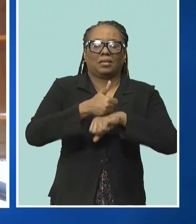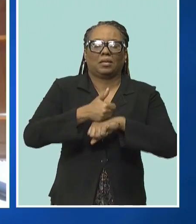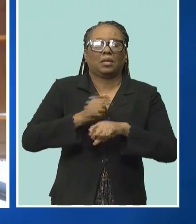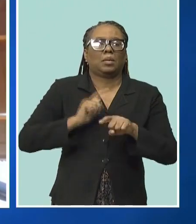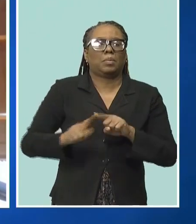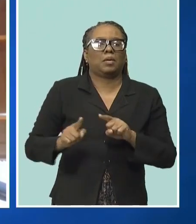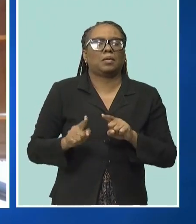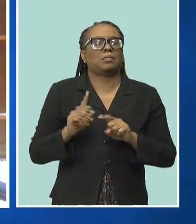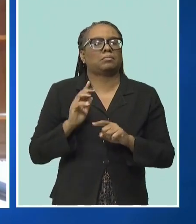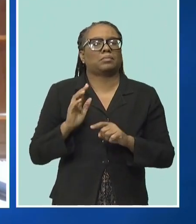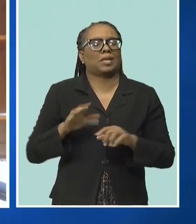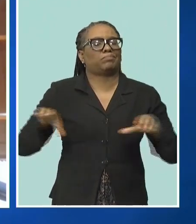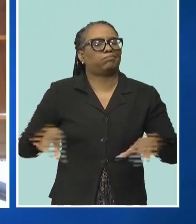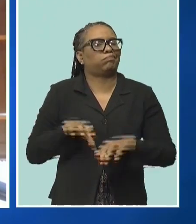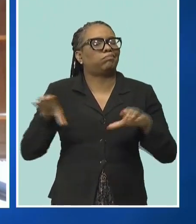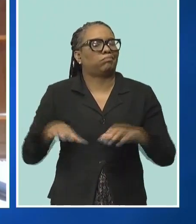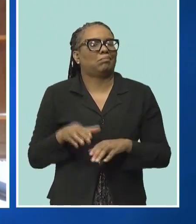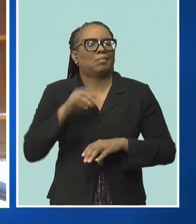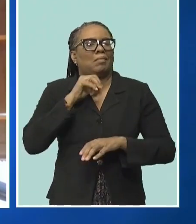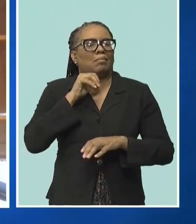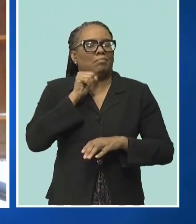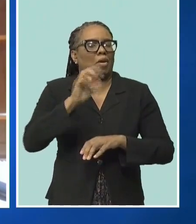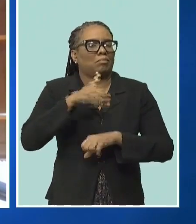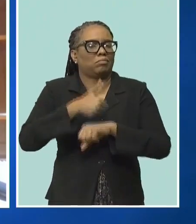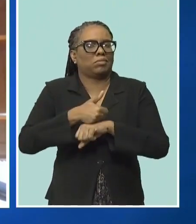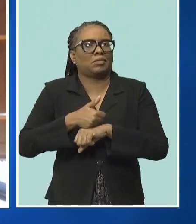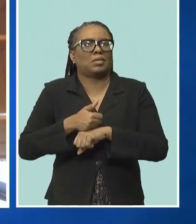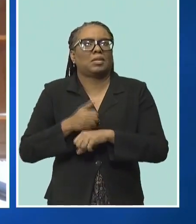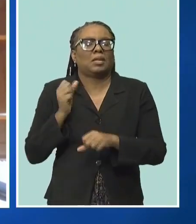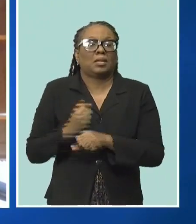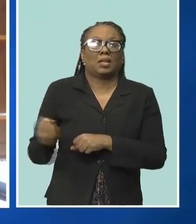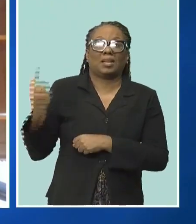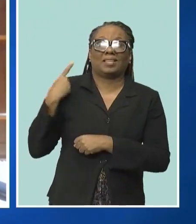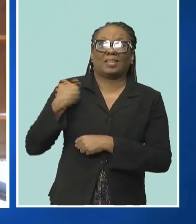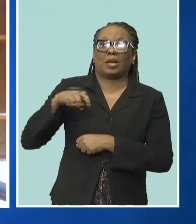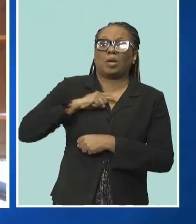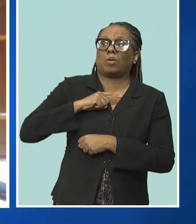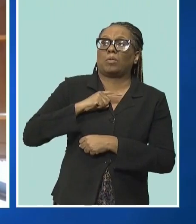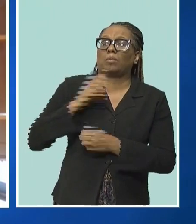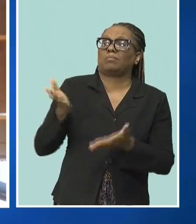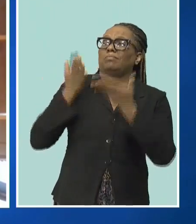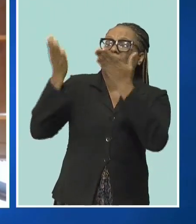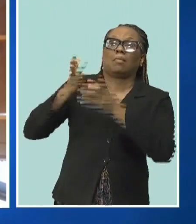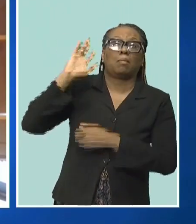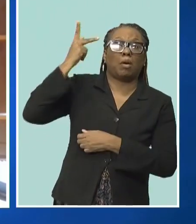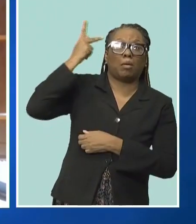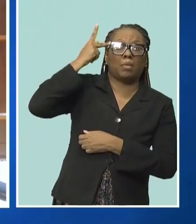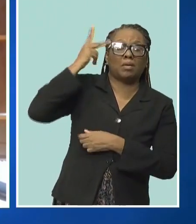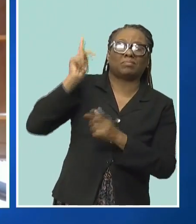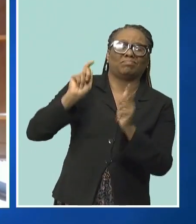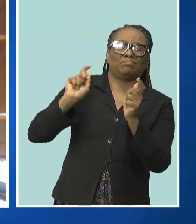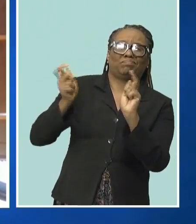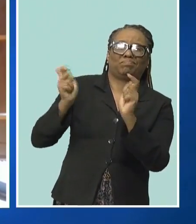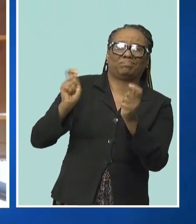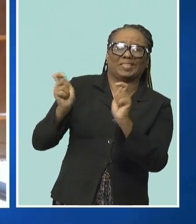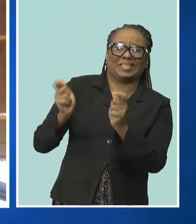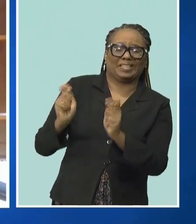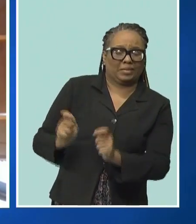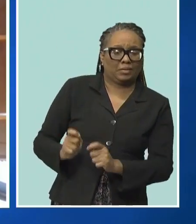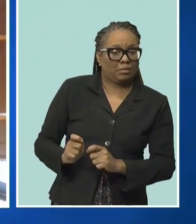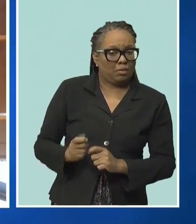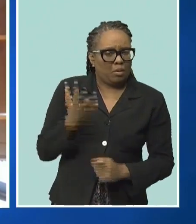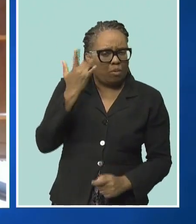regulations. Around the middle of last year, we went to Parliament, we made some amendments. And the reason why we had to